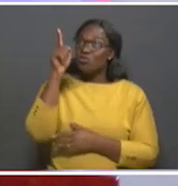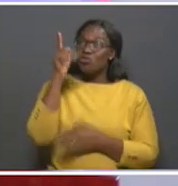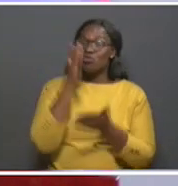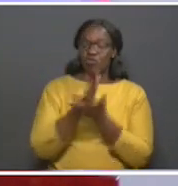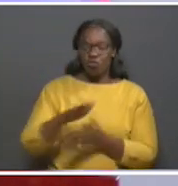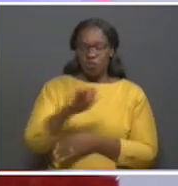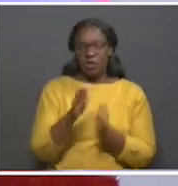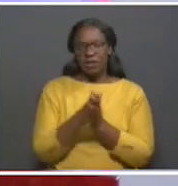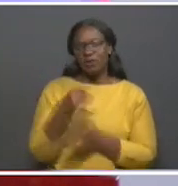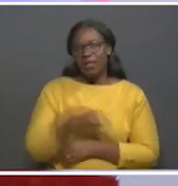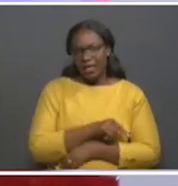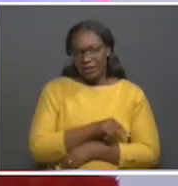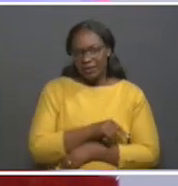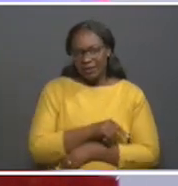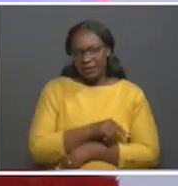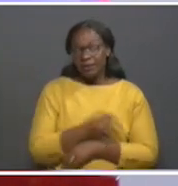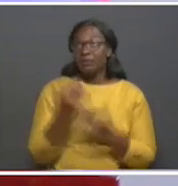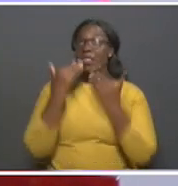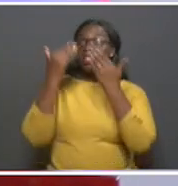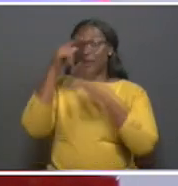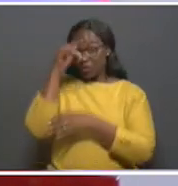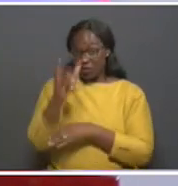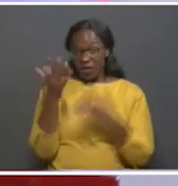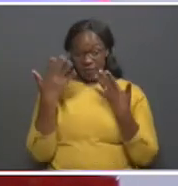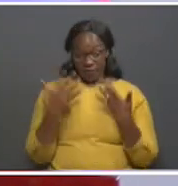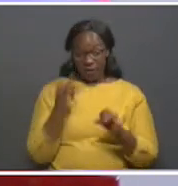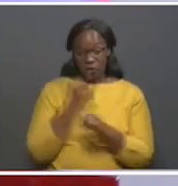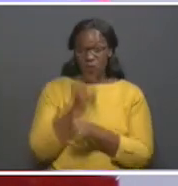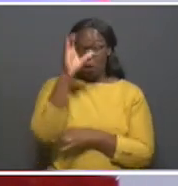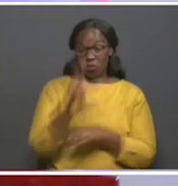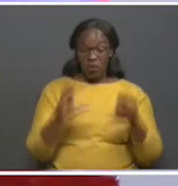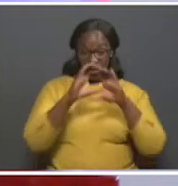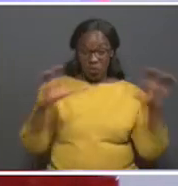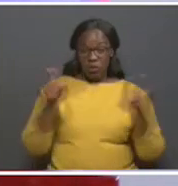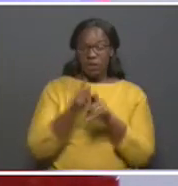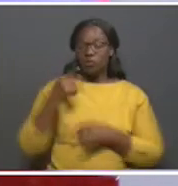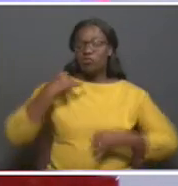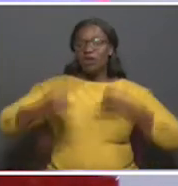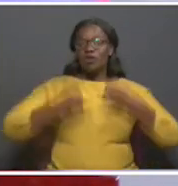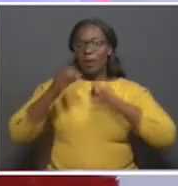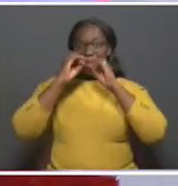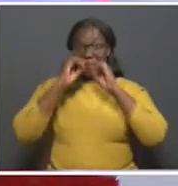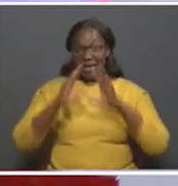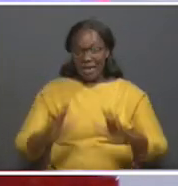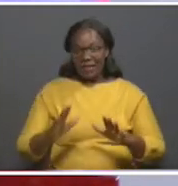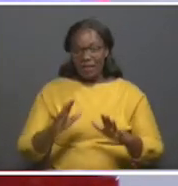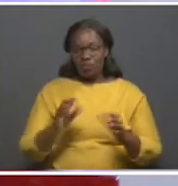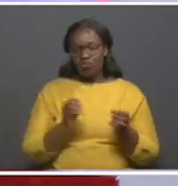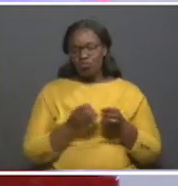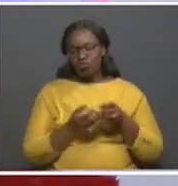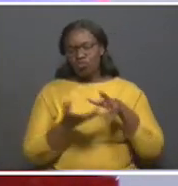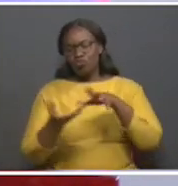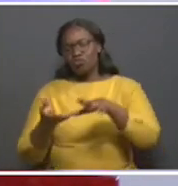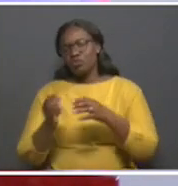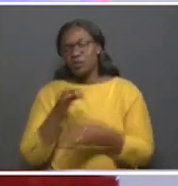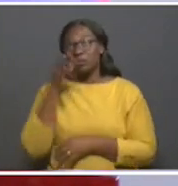present with us. We thank you that because of that finished work of the cross, we enjoy the blessings of the outpouring of your Spirit.